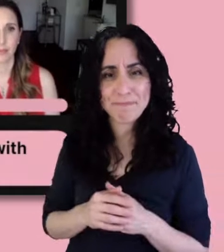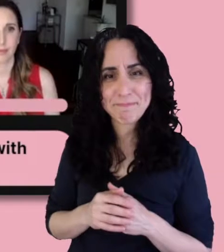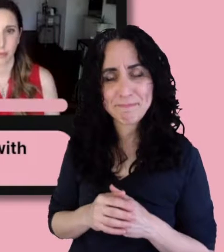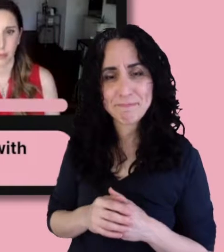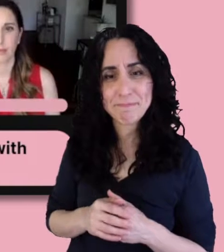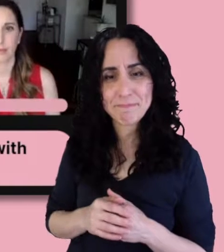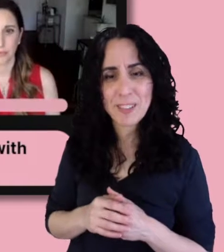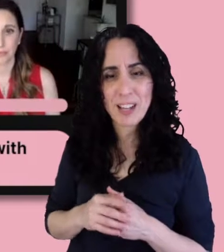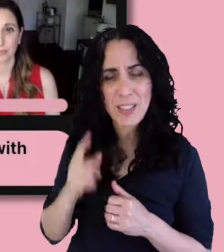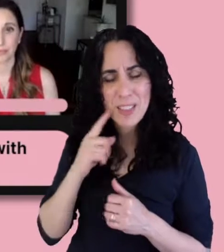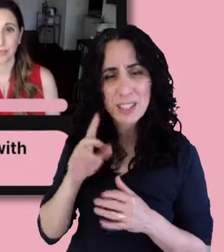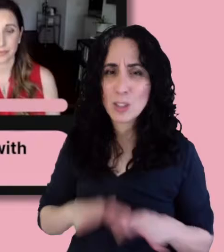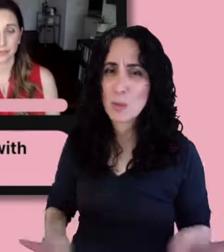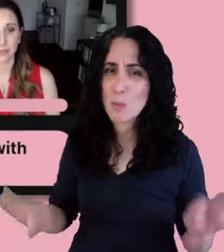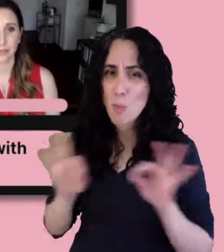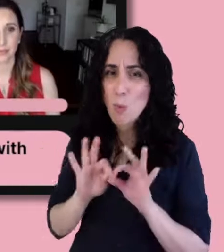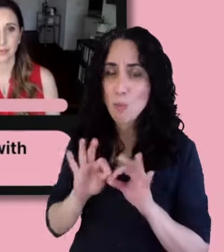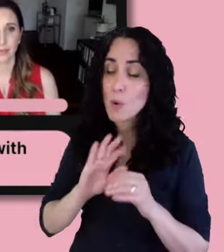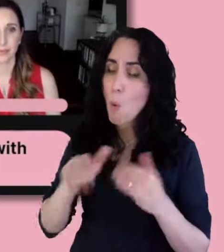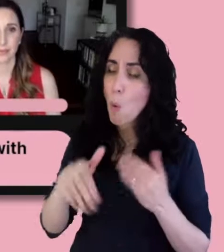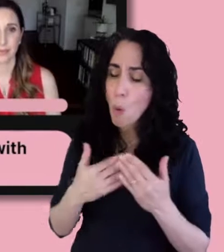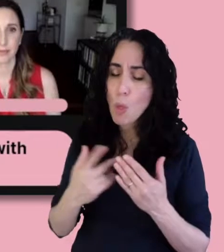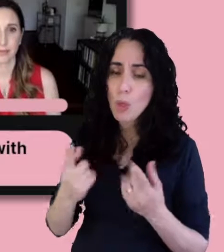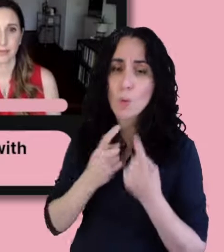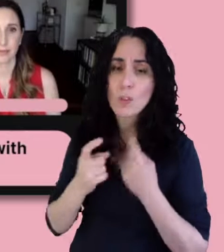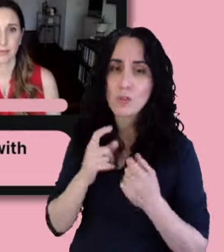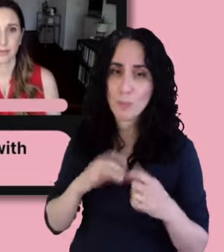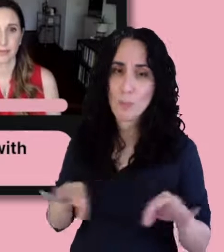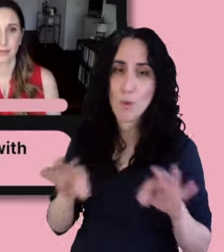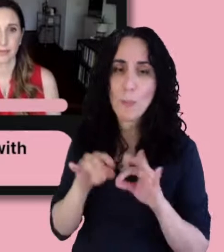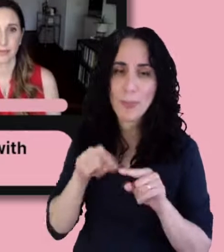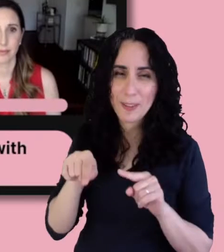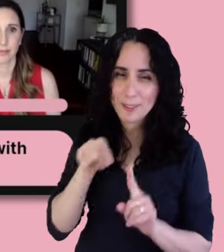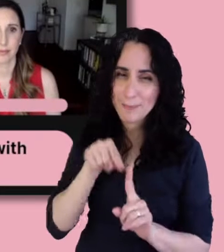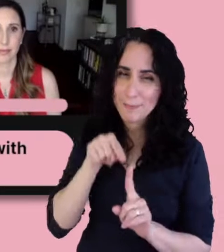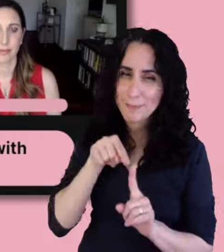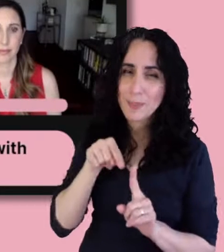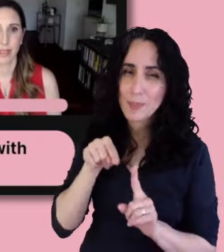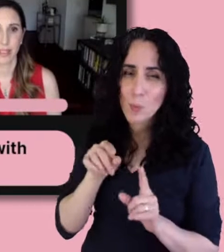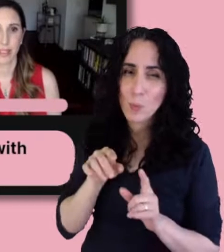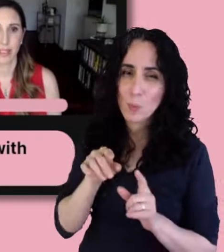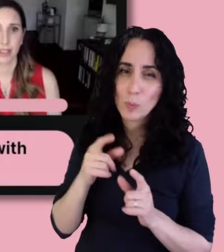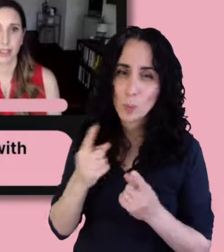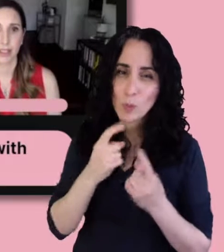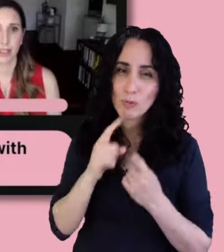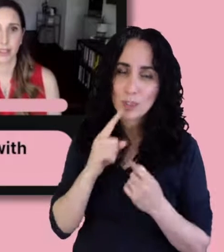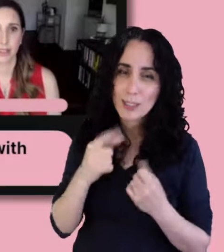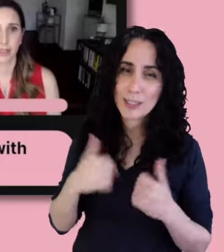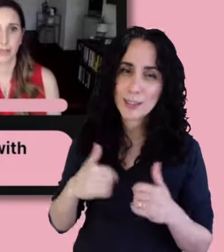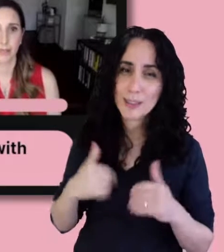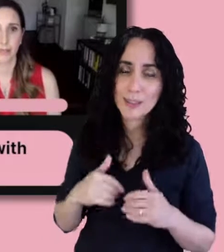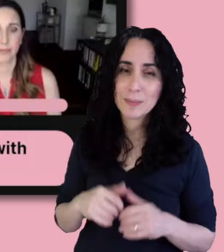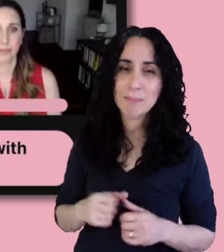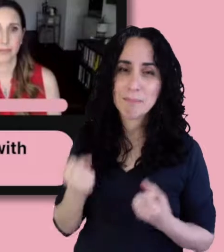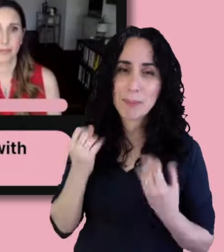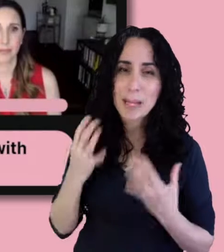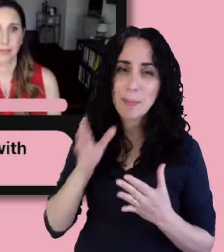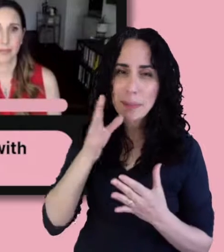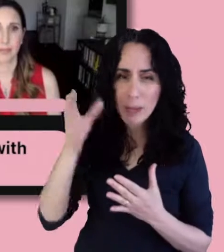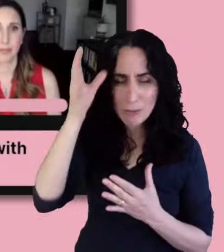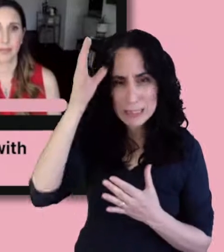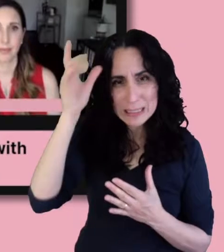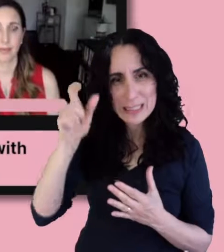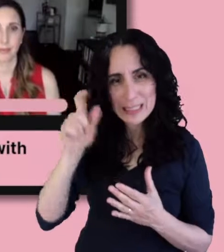next question? I think one of the most important. All of the questions are important, but this one, I think a lot